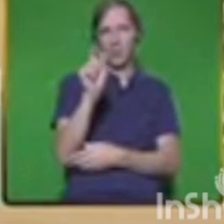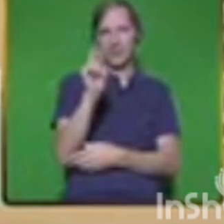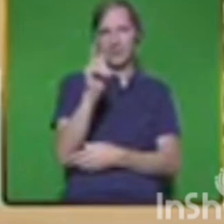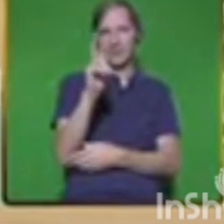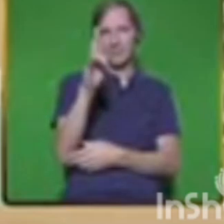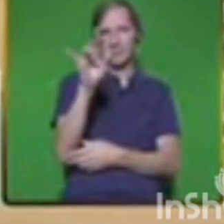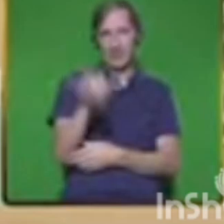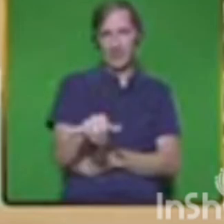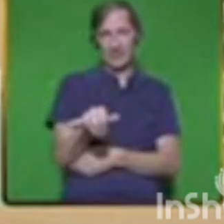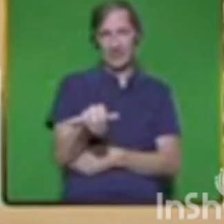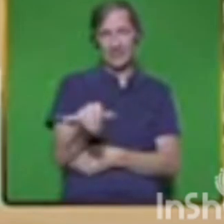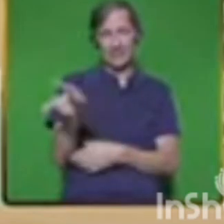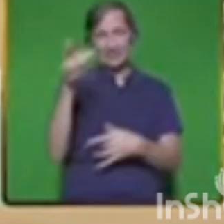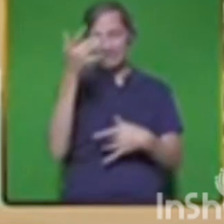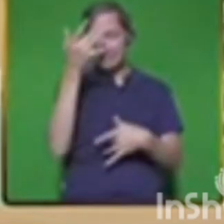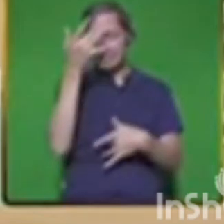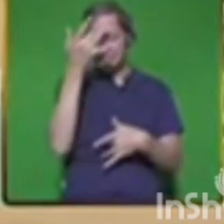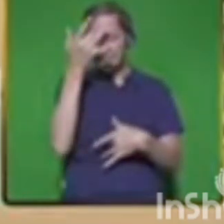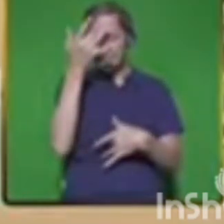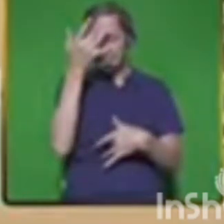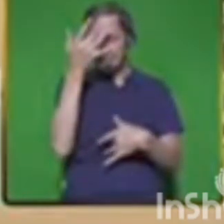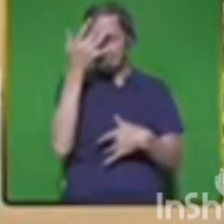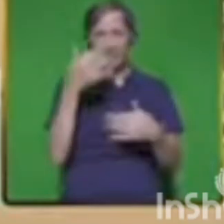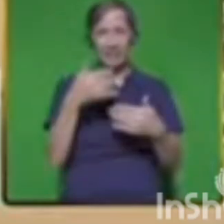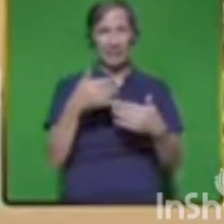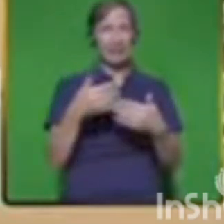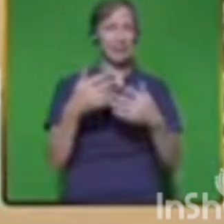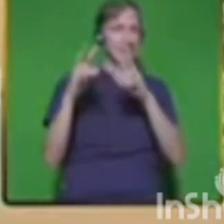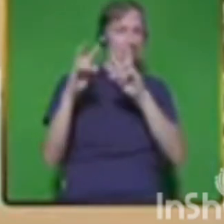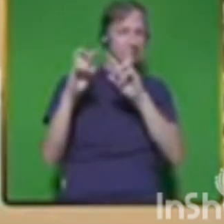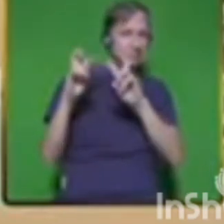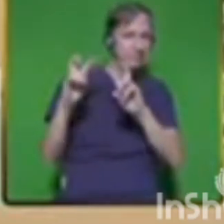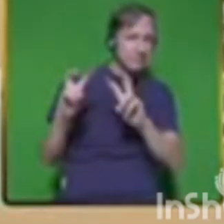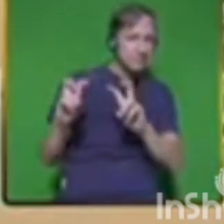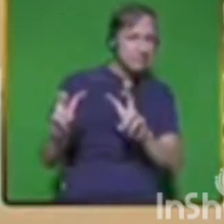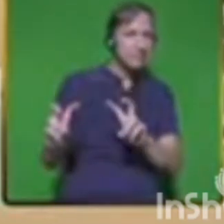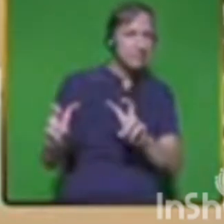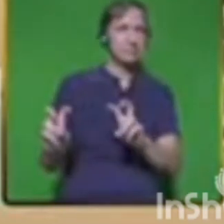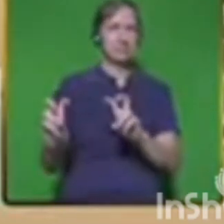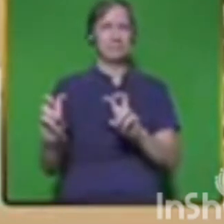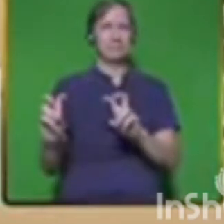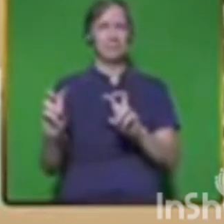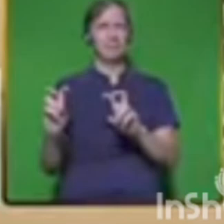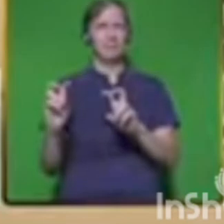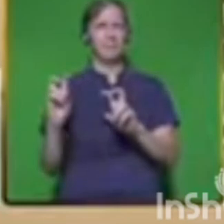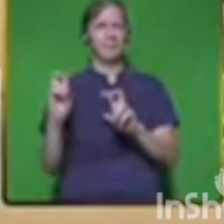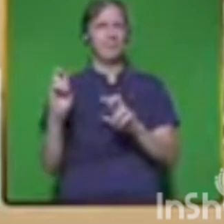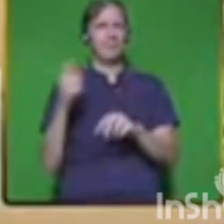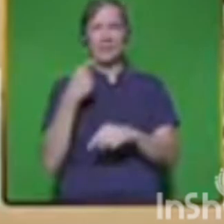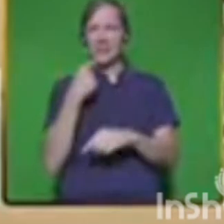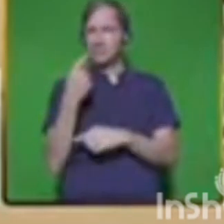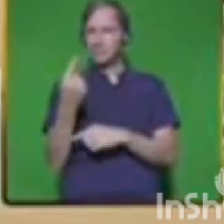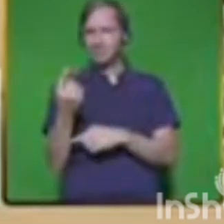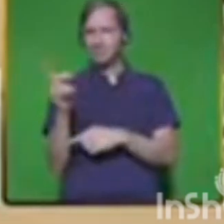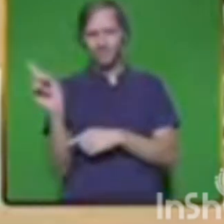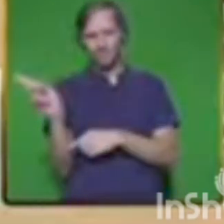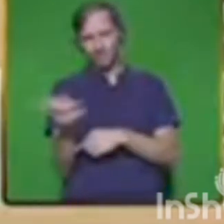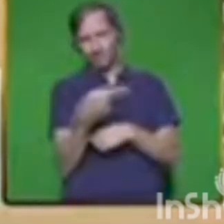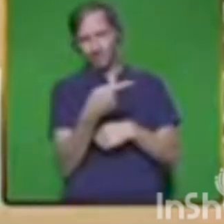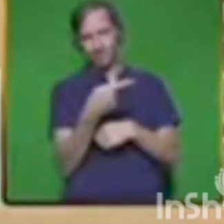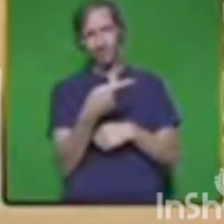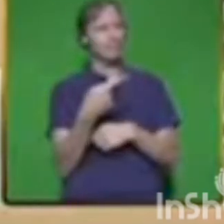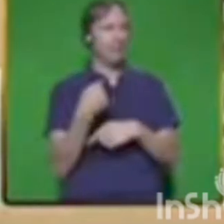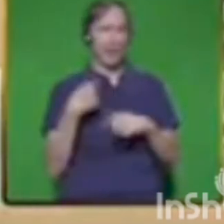That lady is sick. After forensics took her son, they said to her, follow us. She